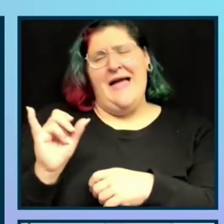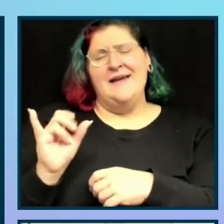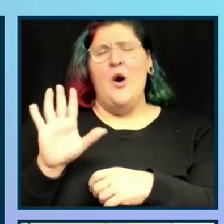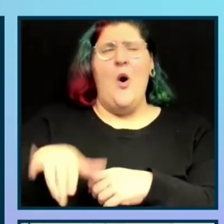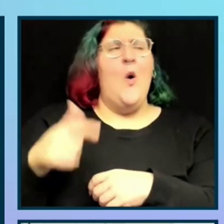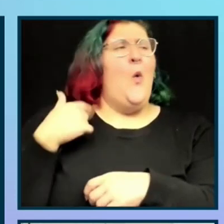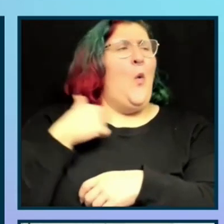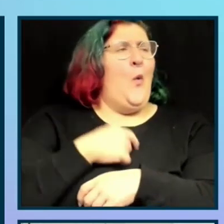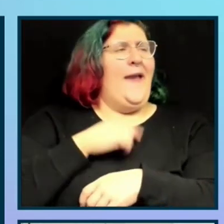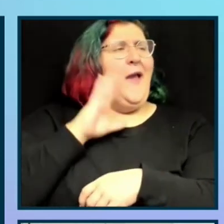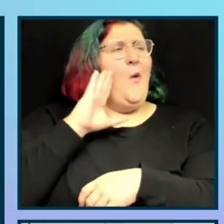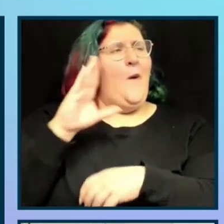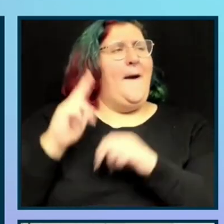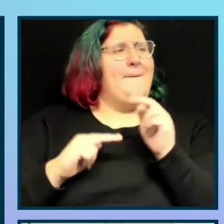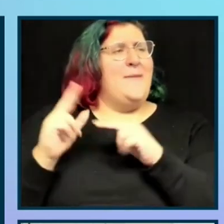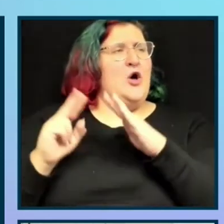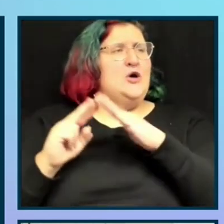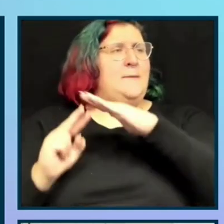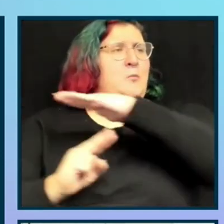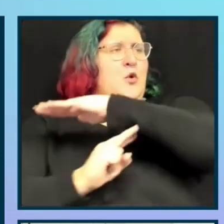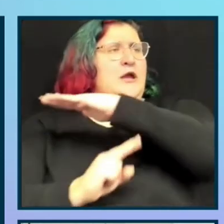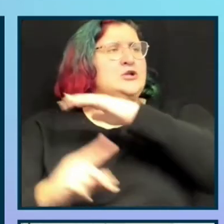there.